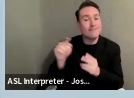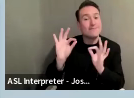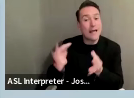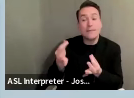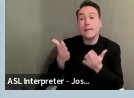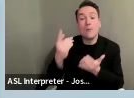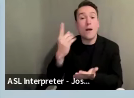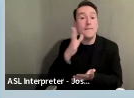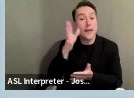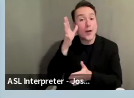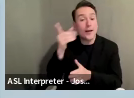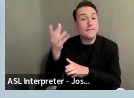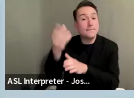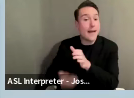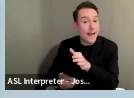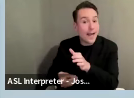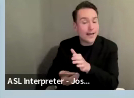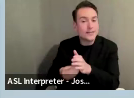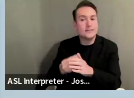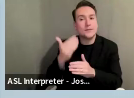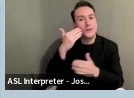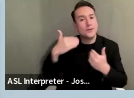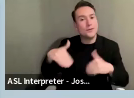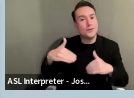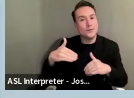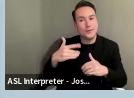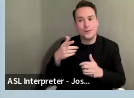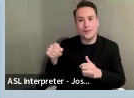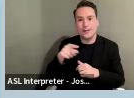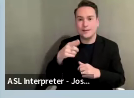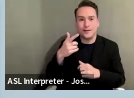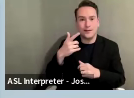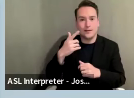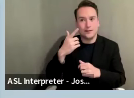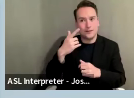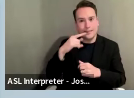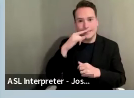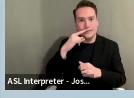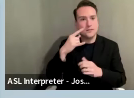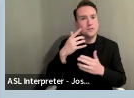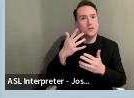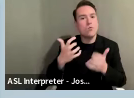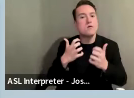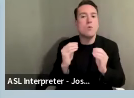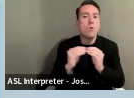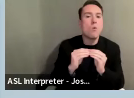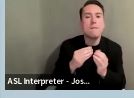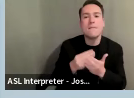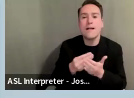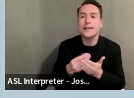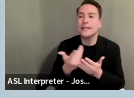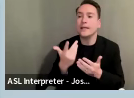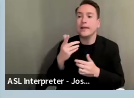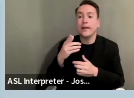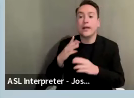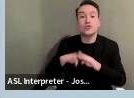passes away and we see or hear about those horns coming up from the children. We hear about the children's spouses becoming involved,